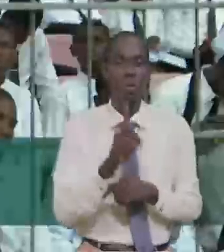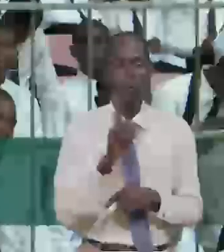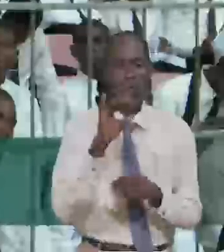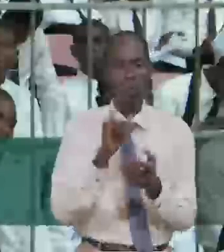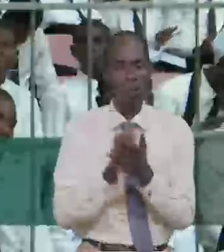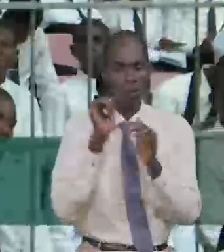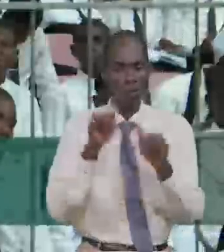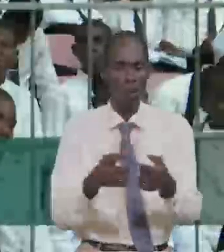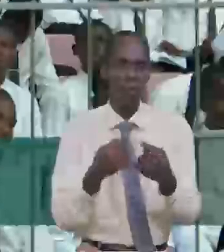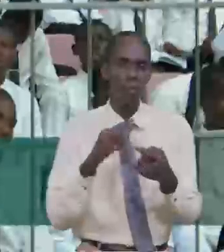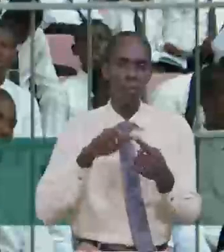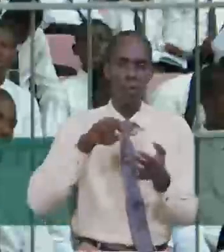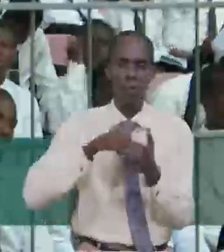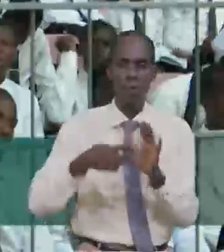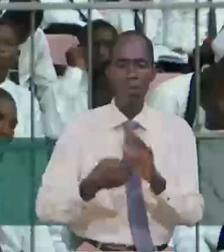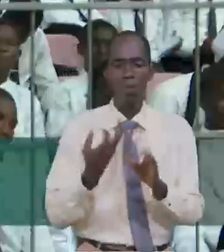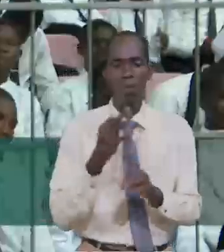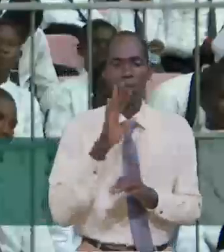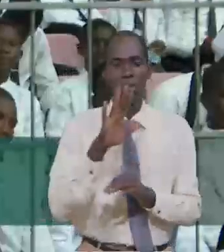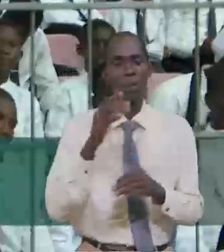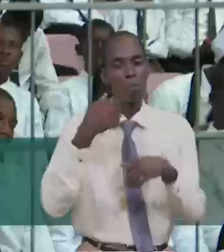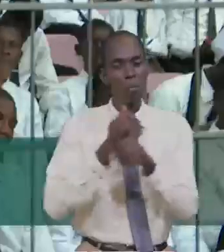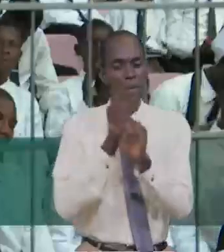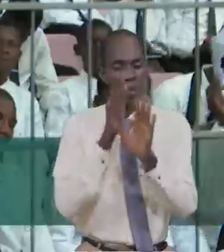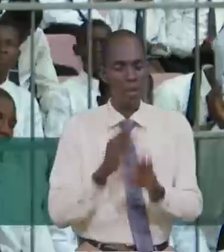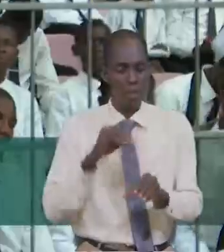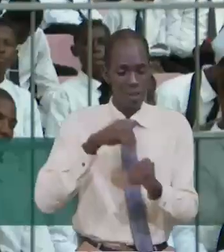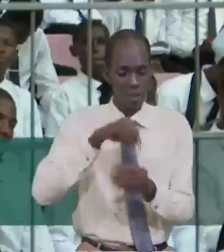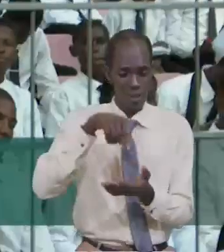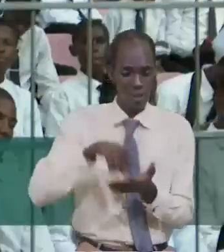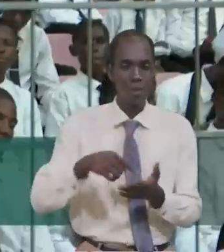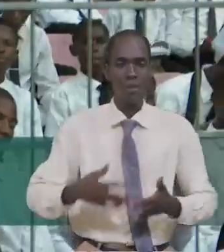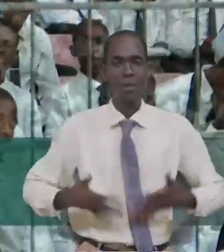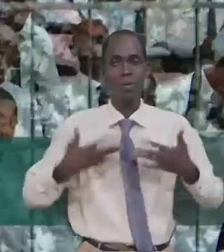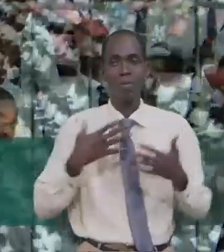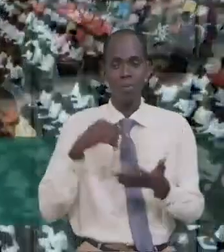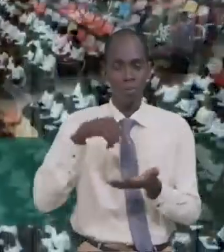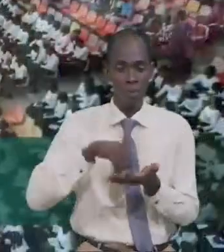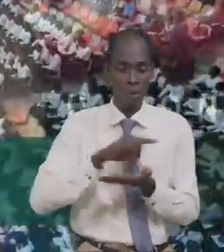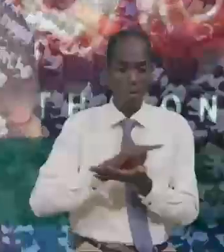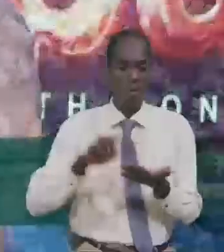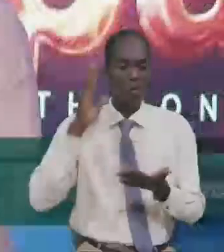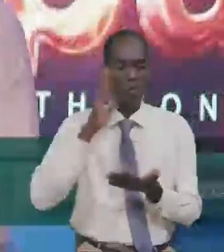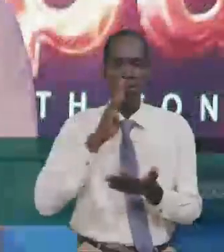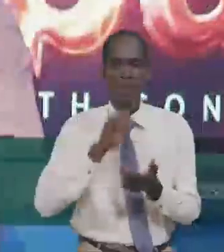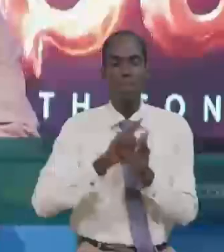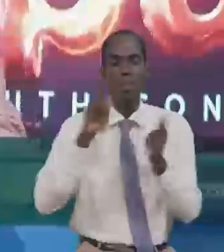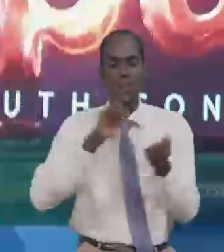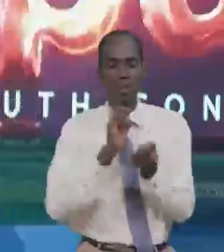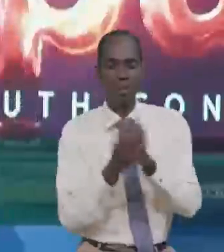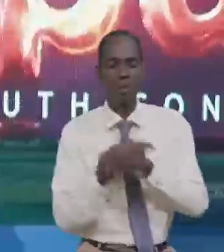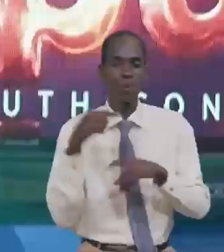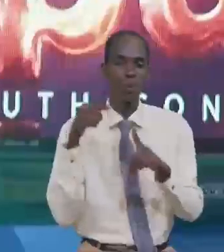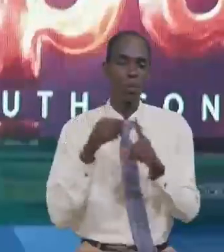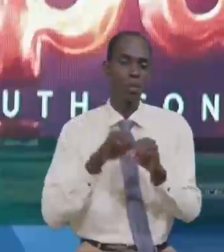point in your life in Jesus' name. And the next thing, after you wake up to the purpose of your maker, is